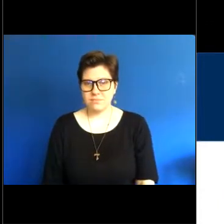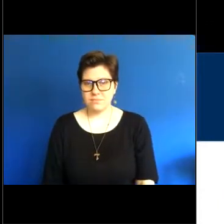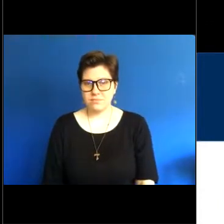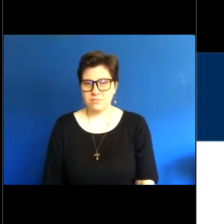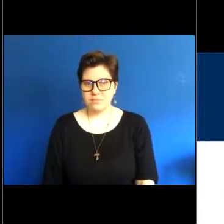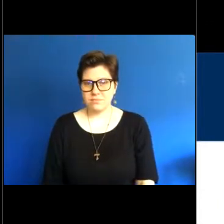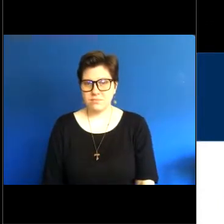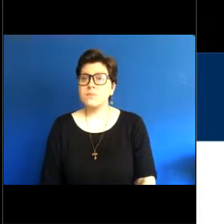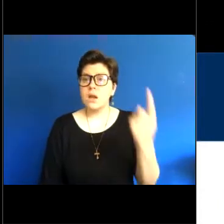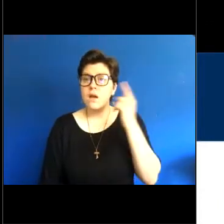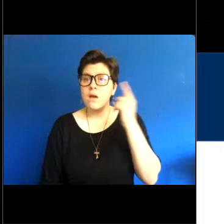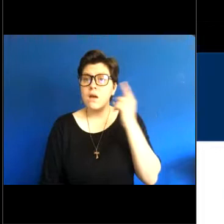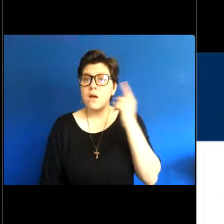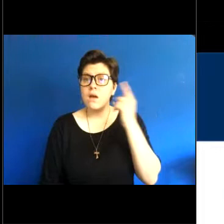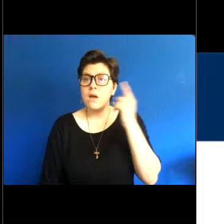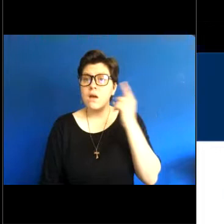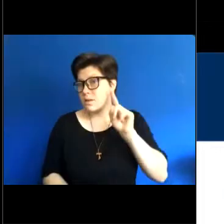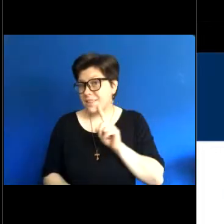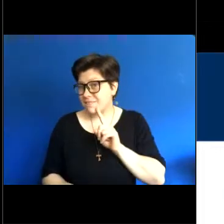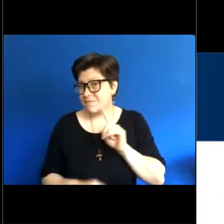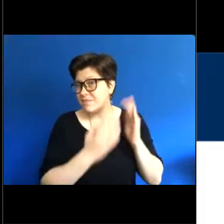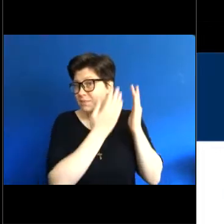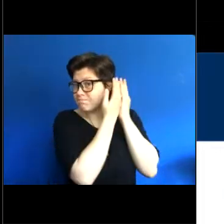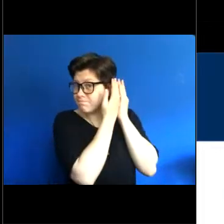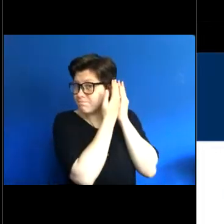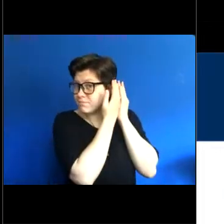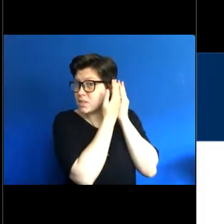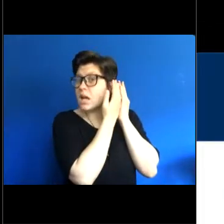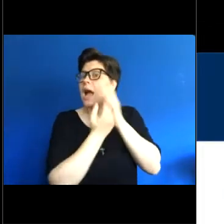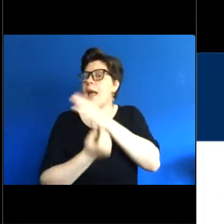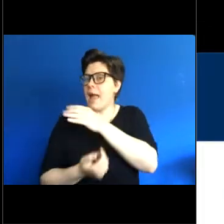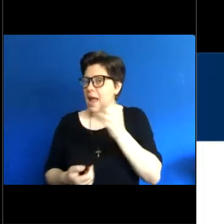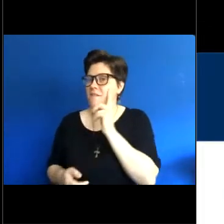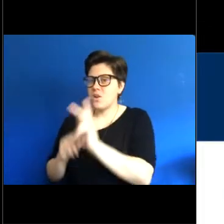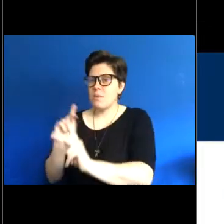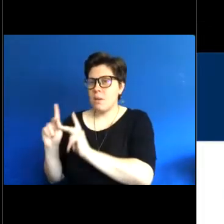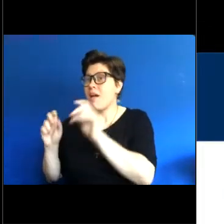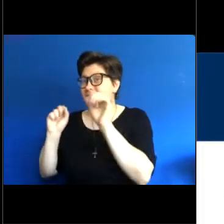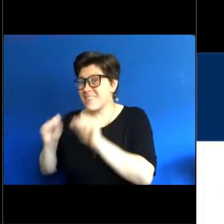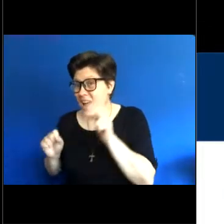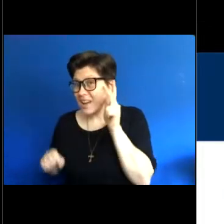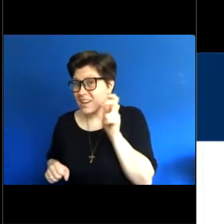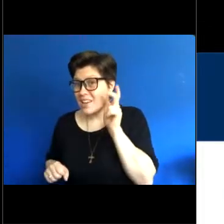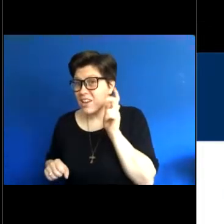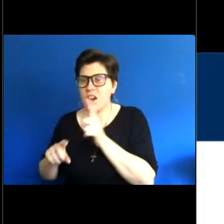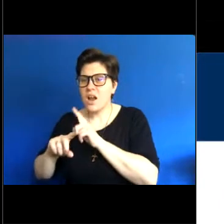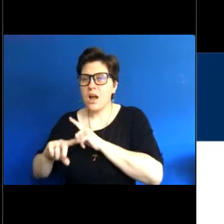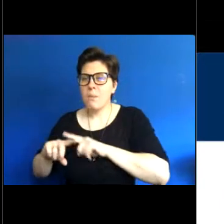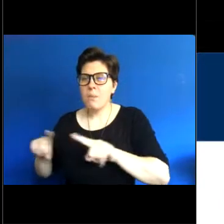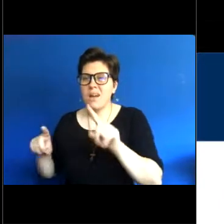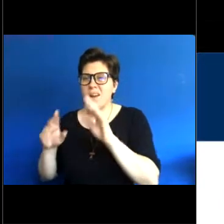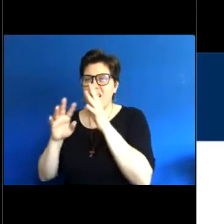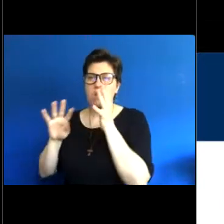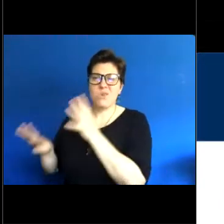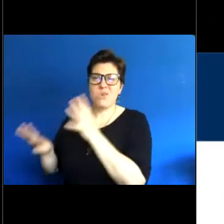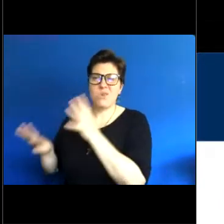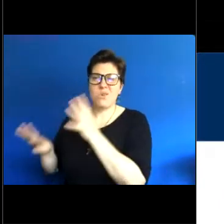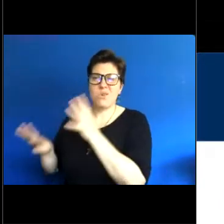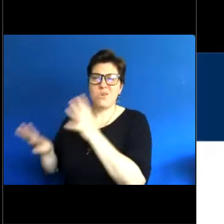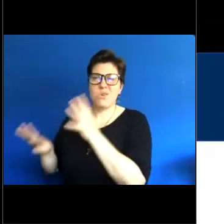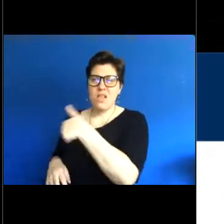For people who are deaf and cannot hear, and for those who can hear but who ignore the cries of